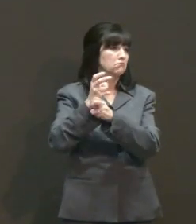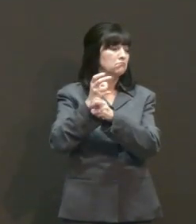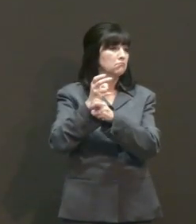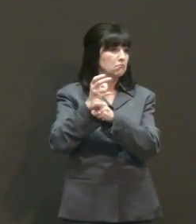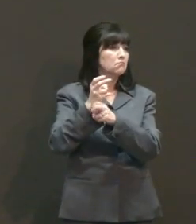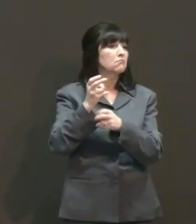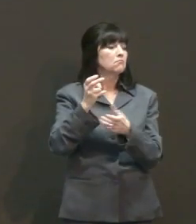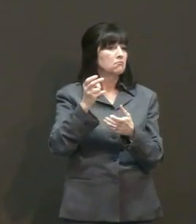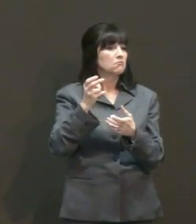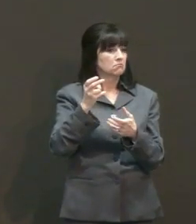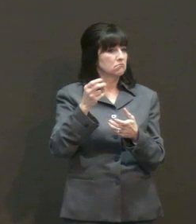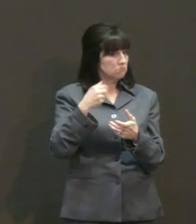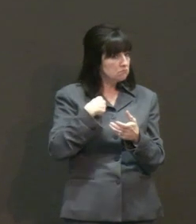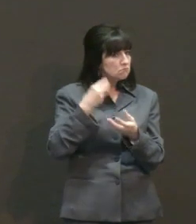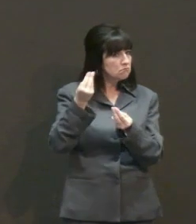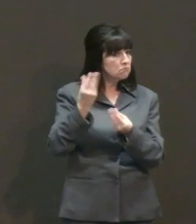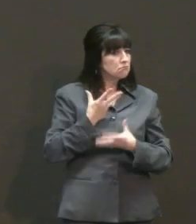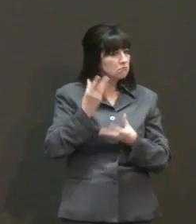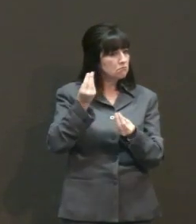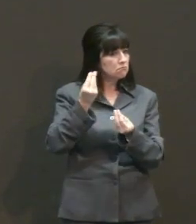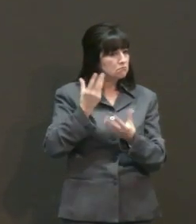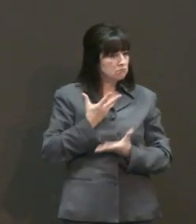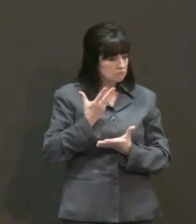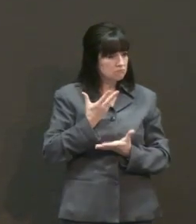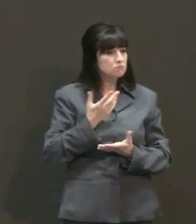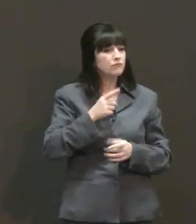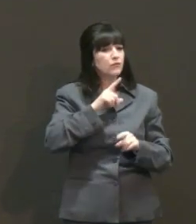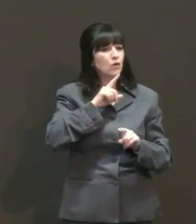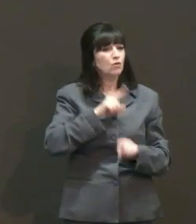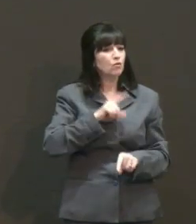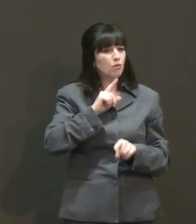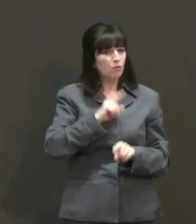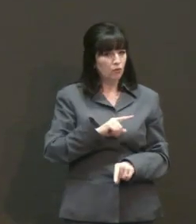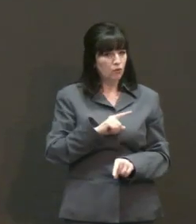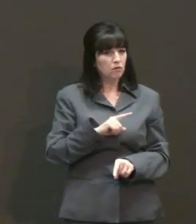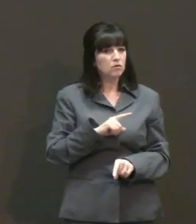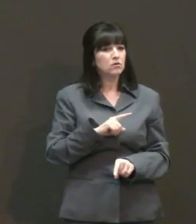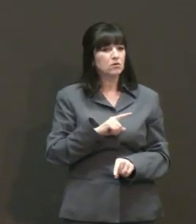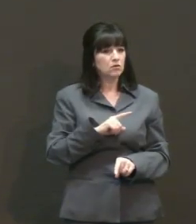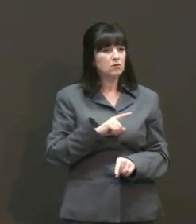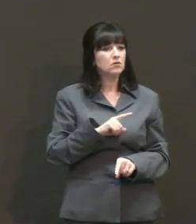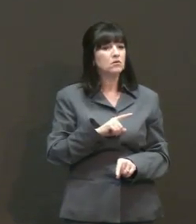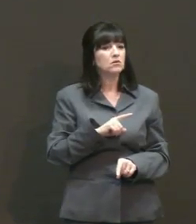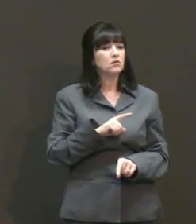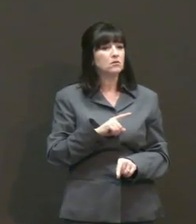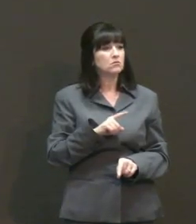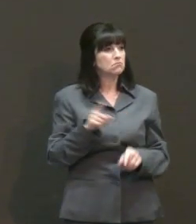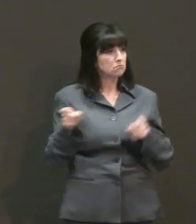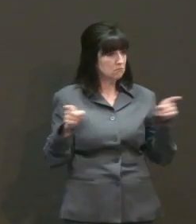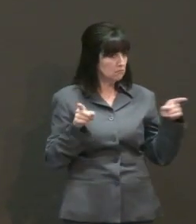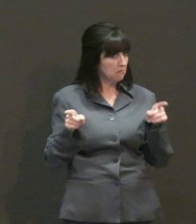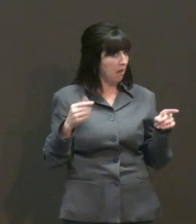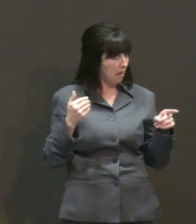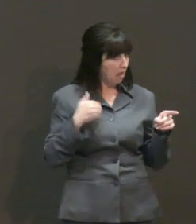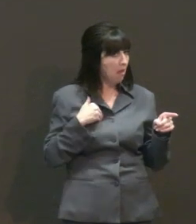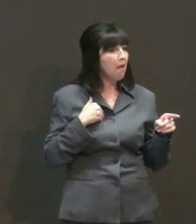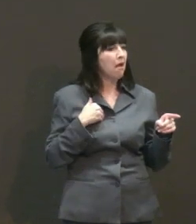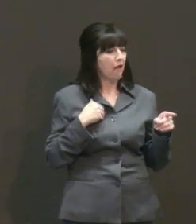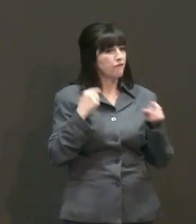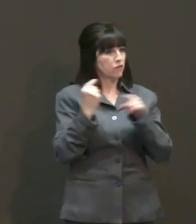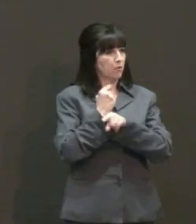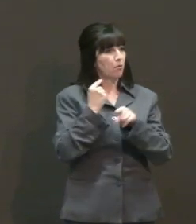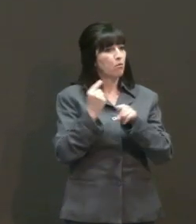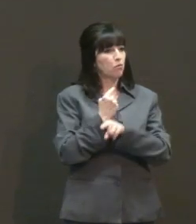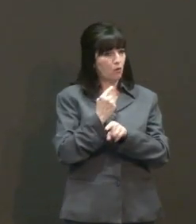heard from that investigation, was that they were providing appropriate measures to